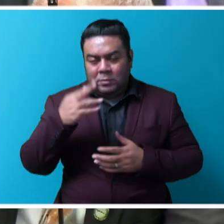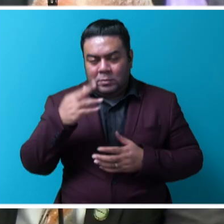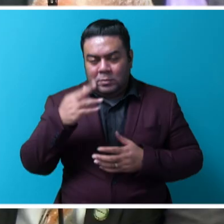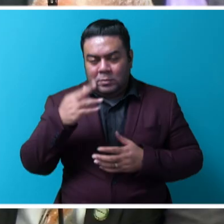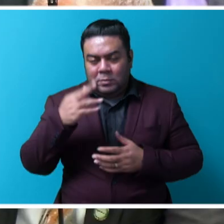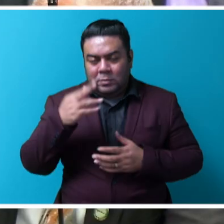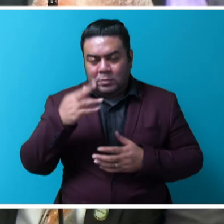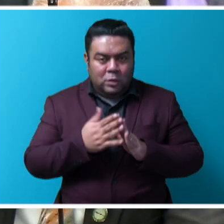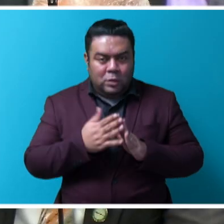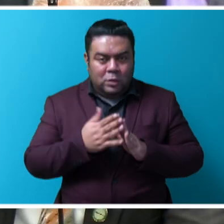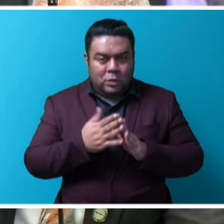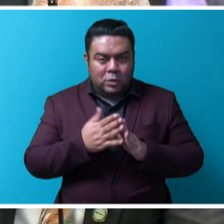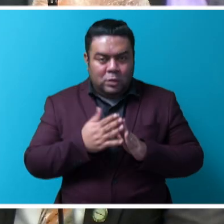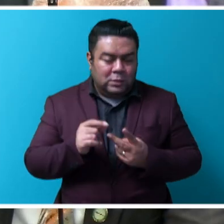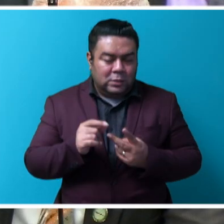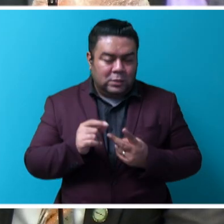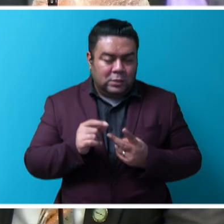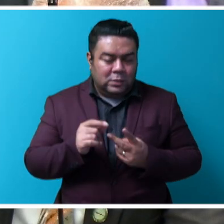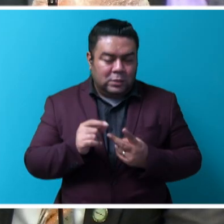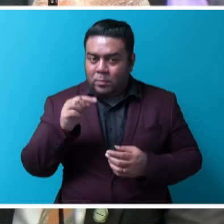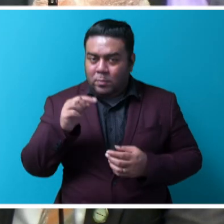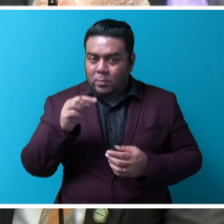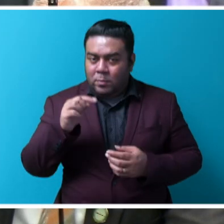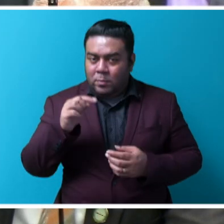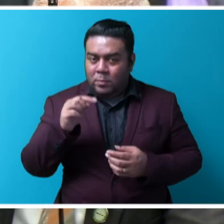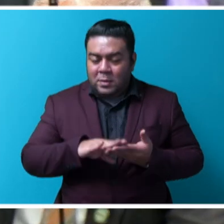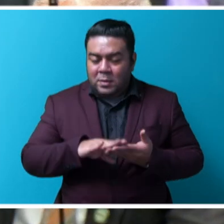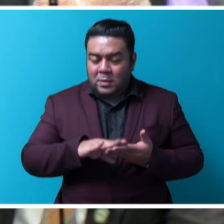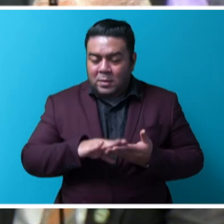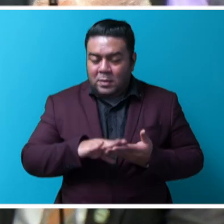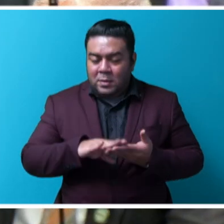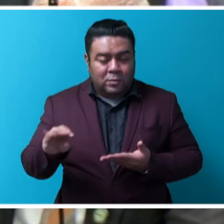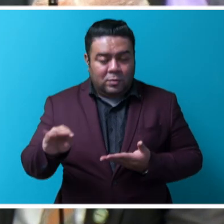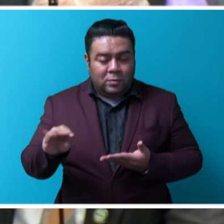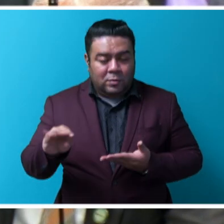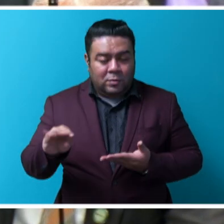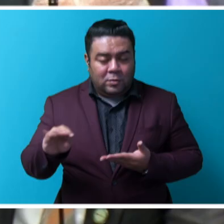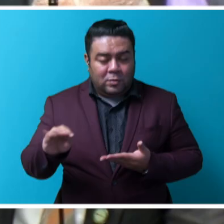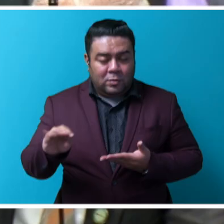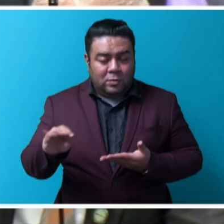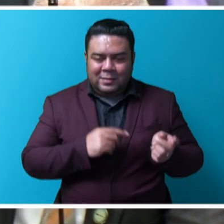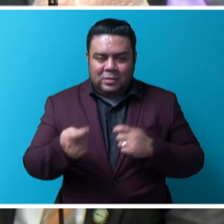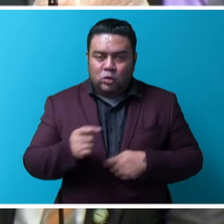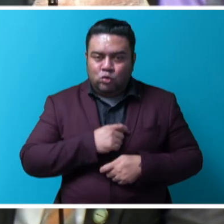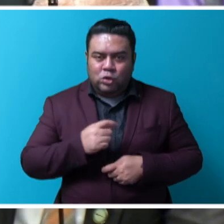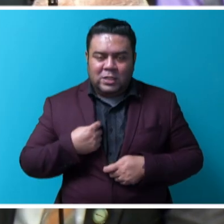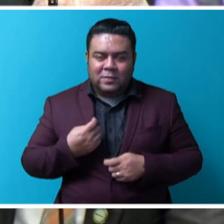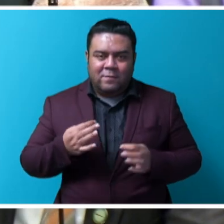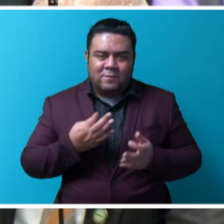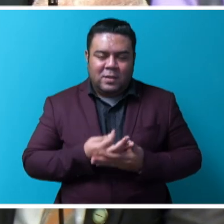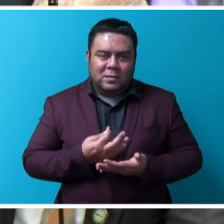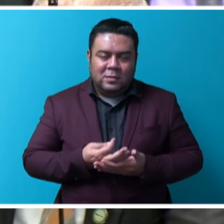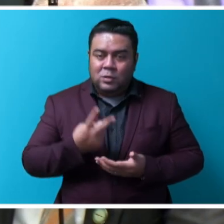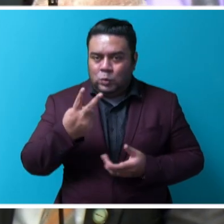are bringing solar power to off-grid communities, turning commitment into action. Second, our updated national energy